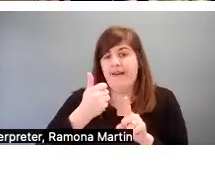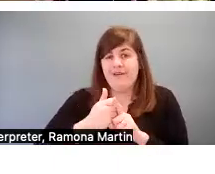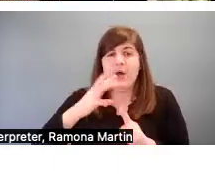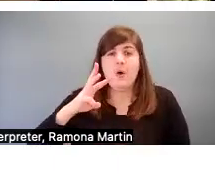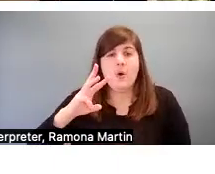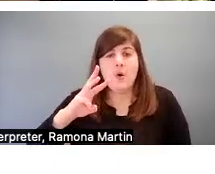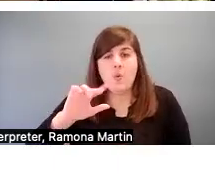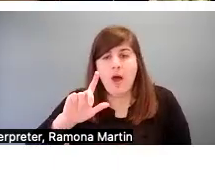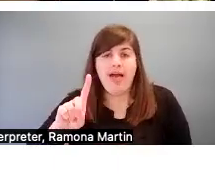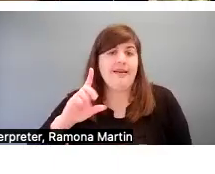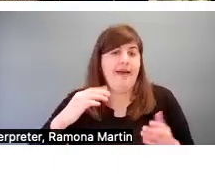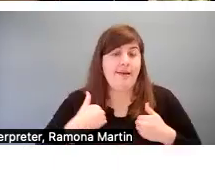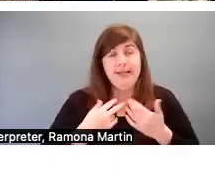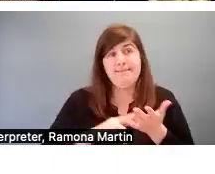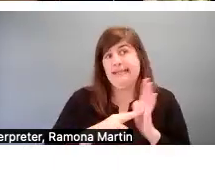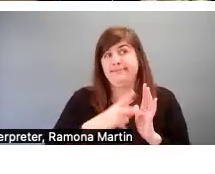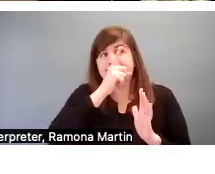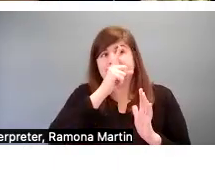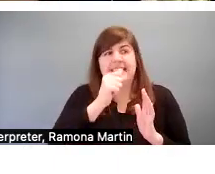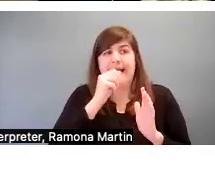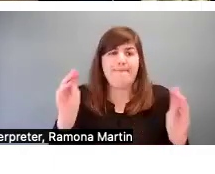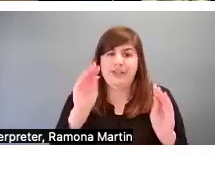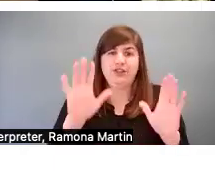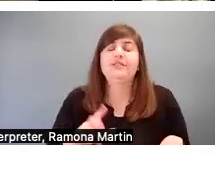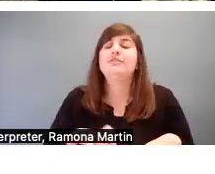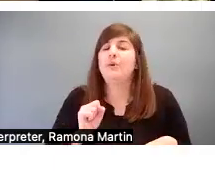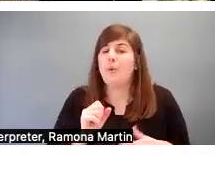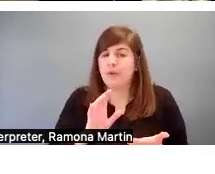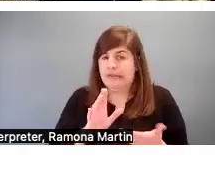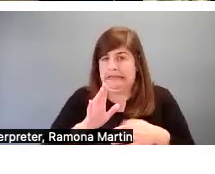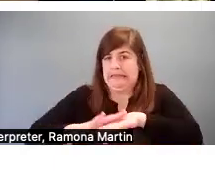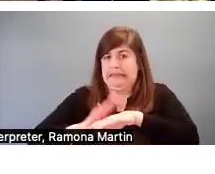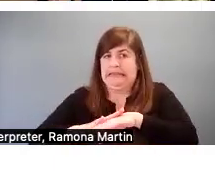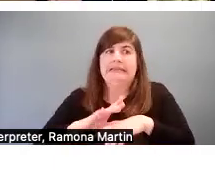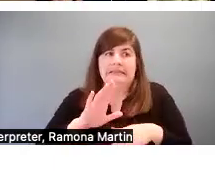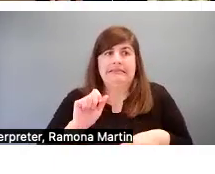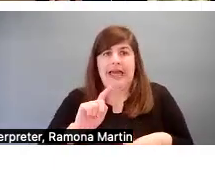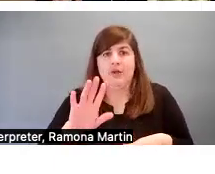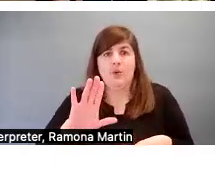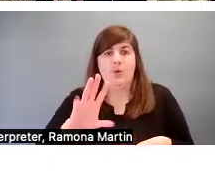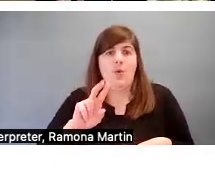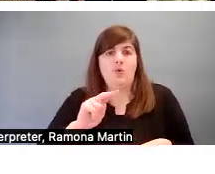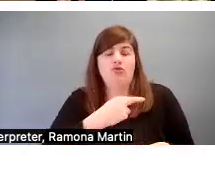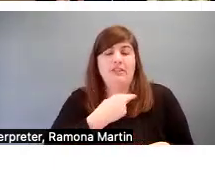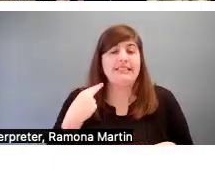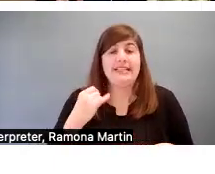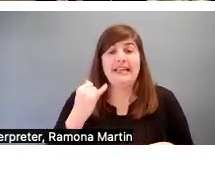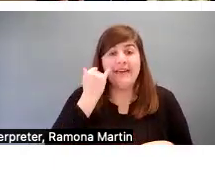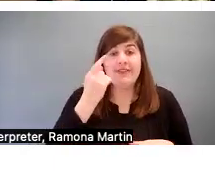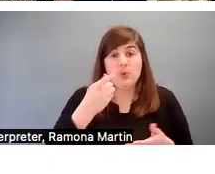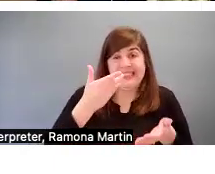are not magic, so interact with wasps at your own risk. If you find yourself next to a wasp